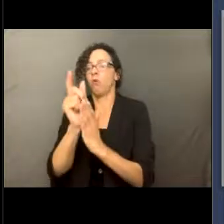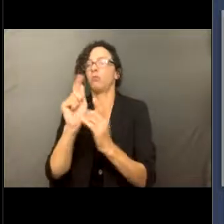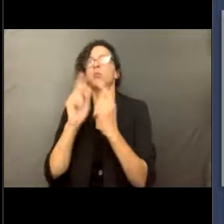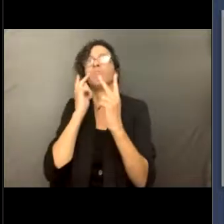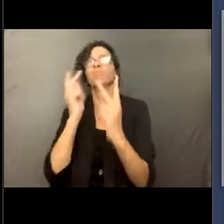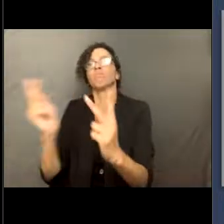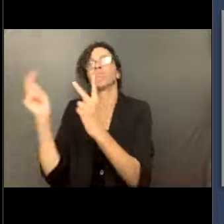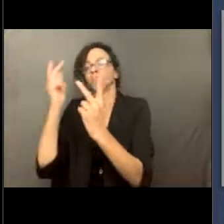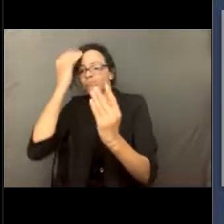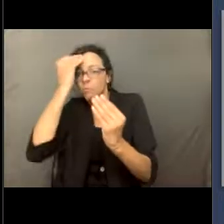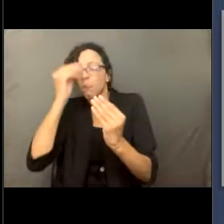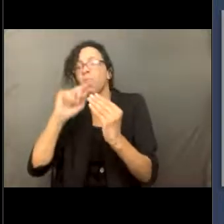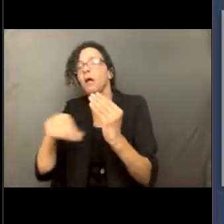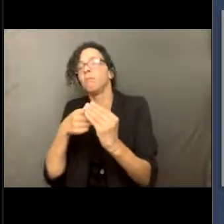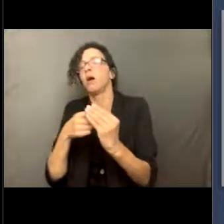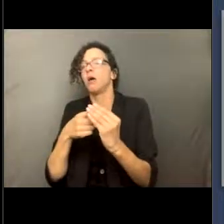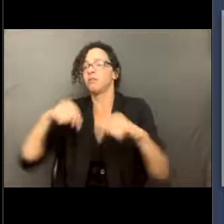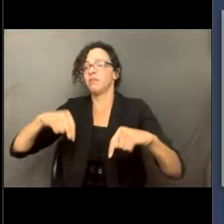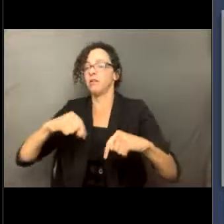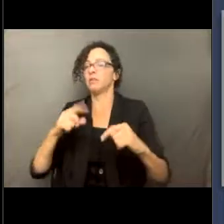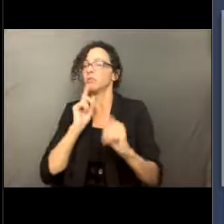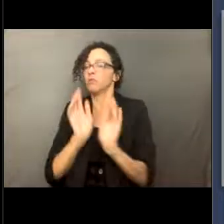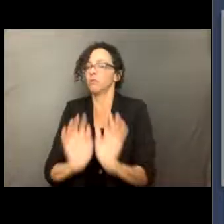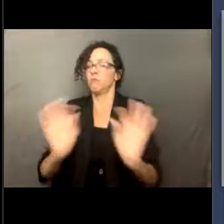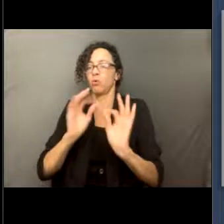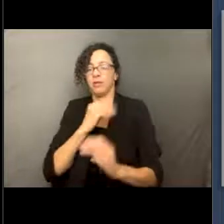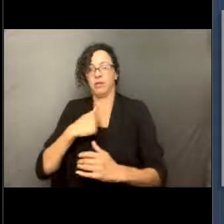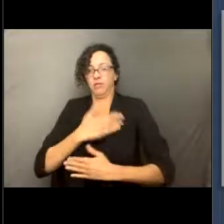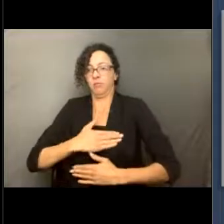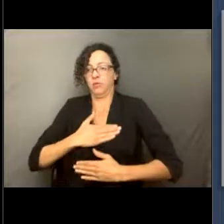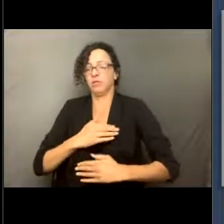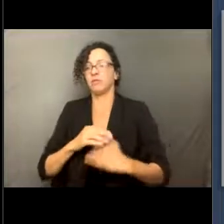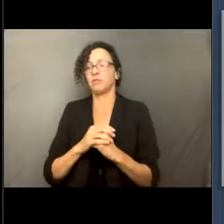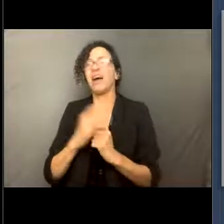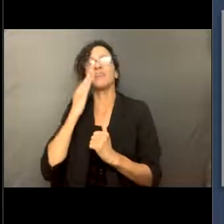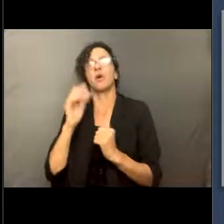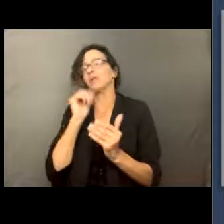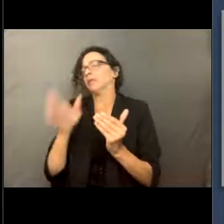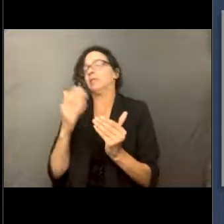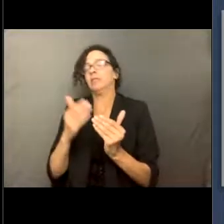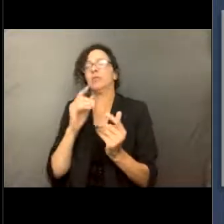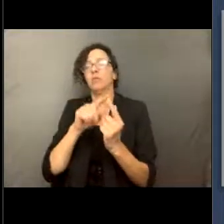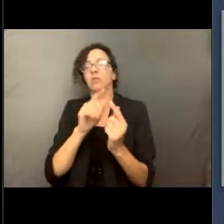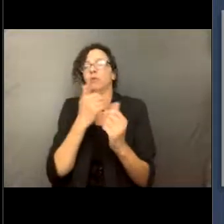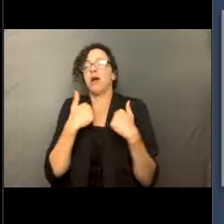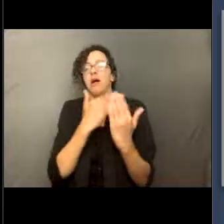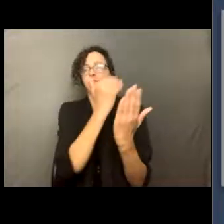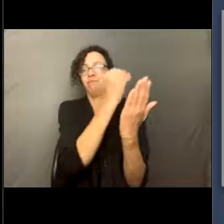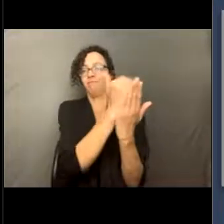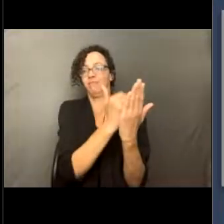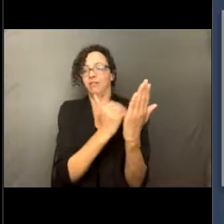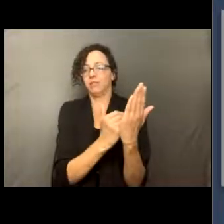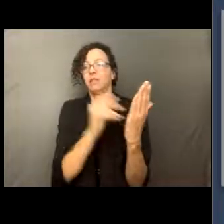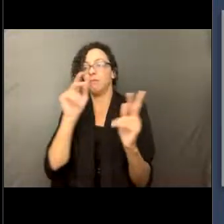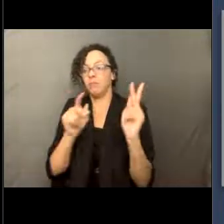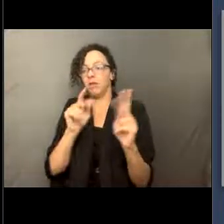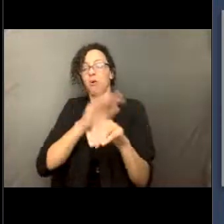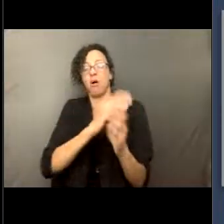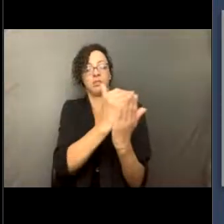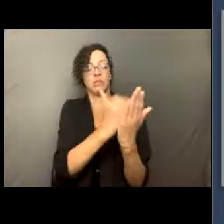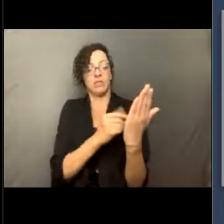it's not easy to come up with this list. I think you've done a wonderful job. The people I know who are on this list are great people. So I have a